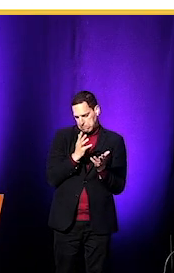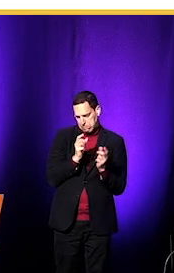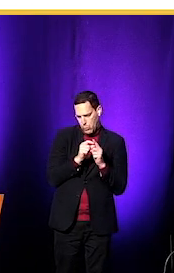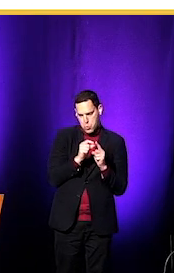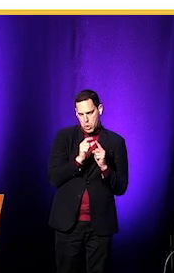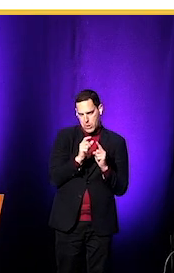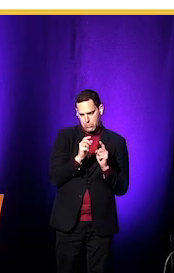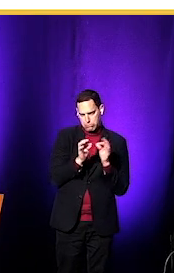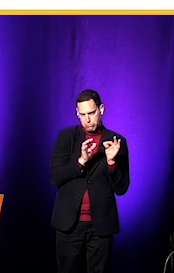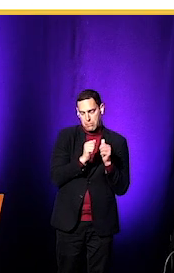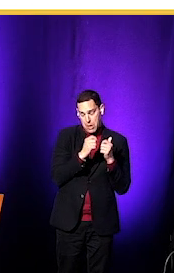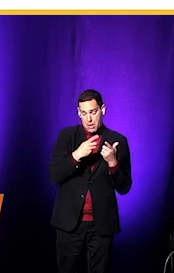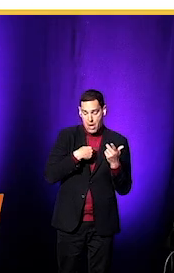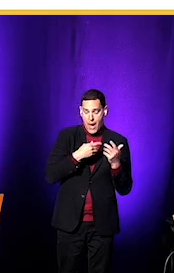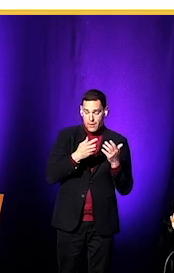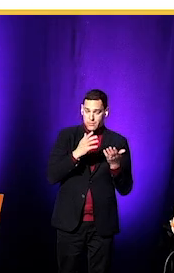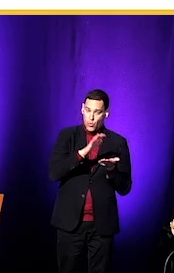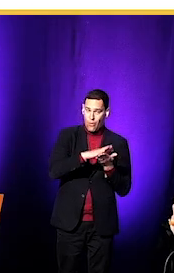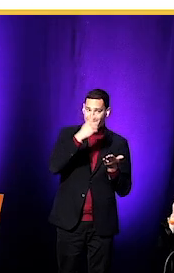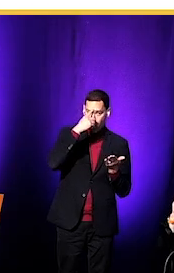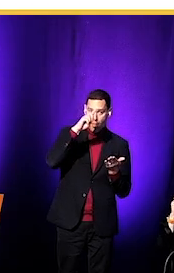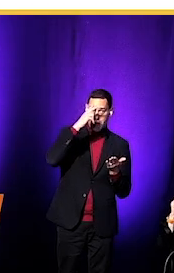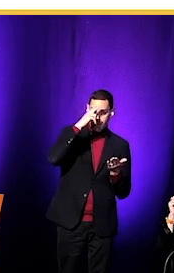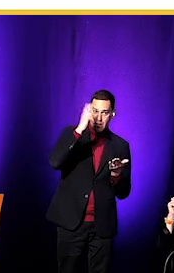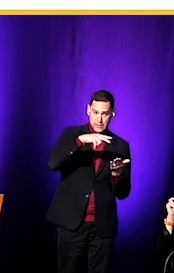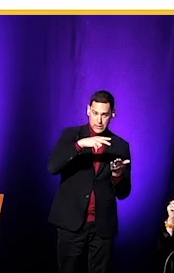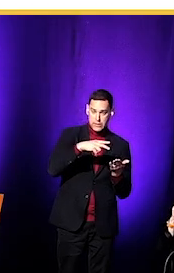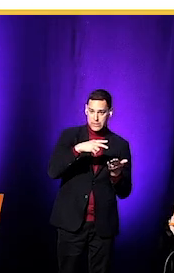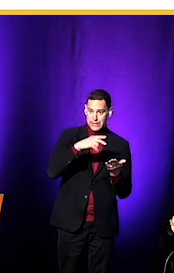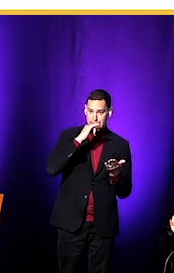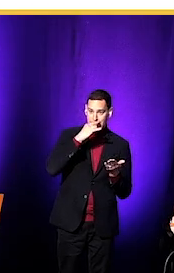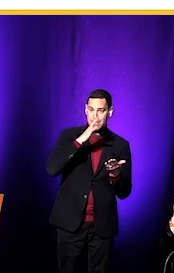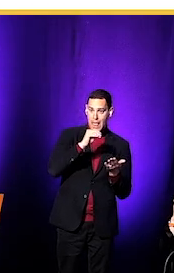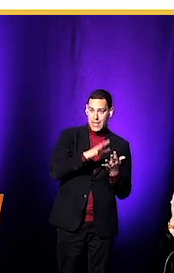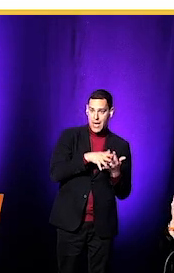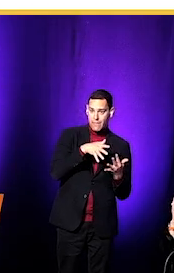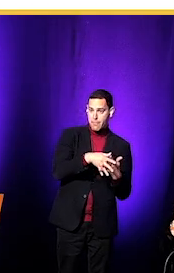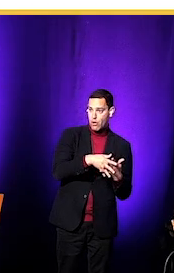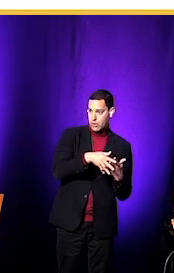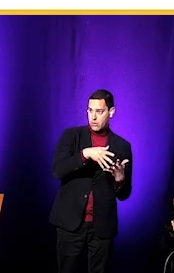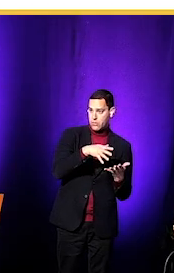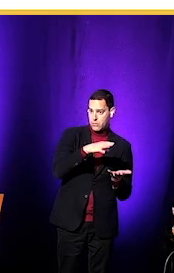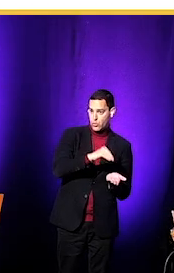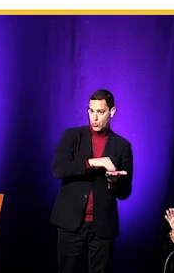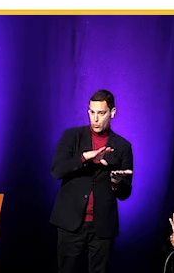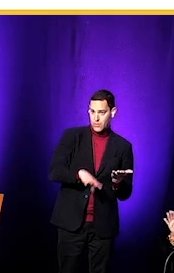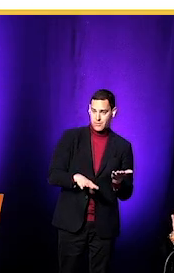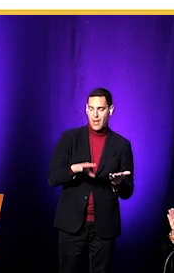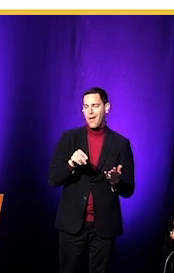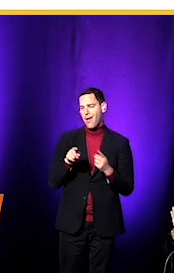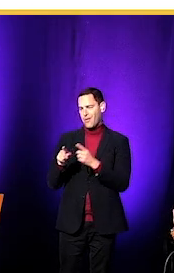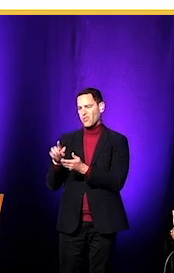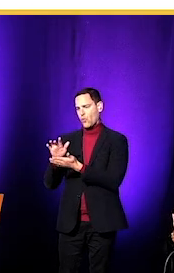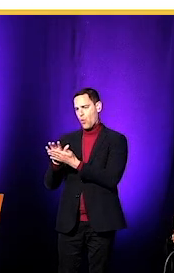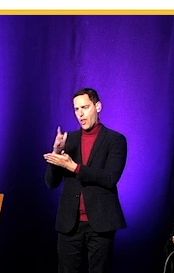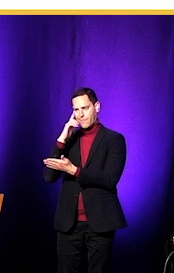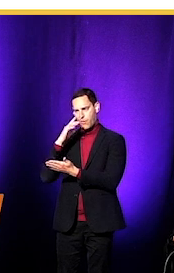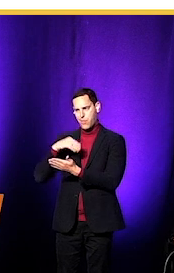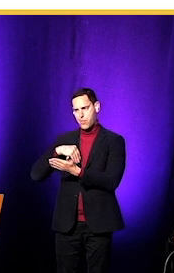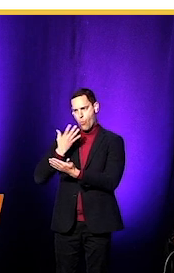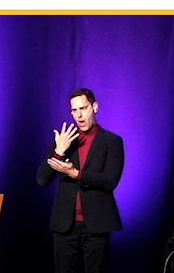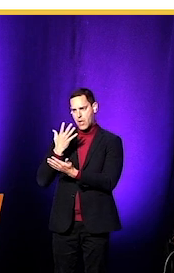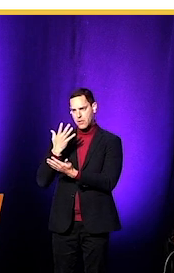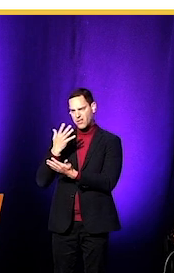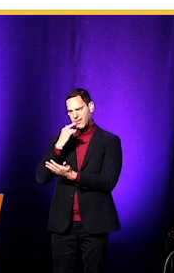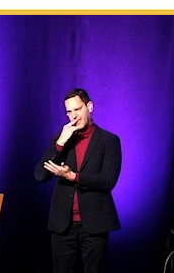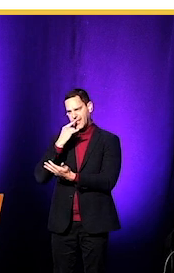students. But you could actually be in the white schools if you looked whiter. It was definitely kind of comedic if you